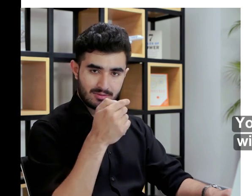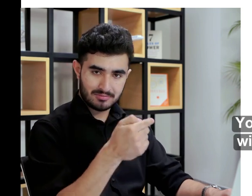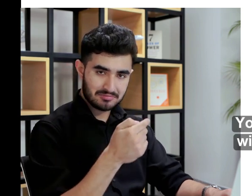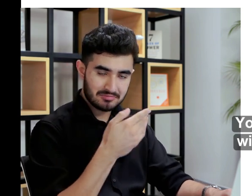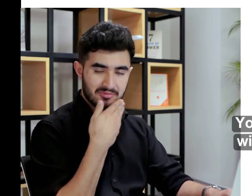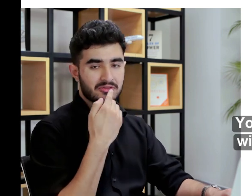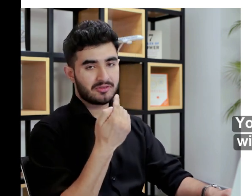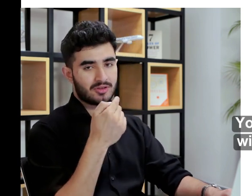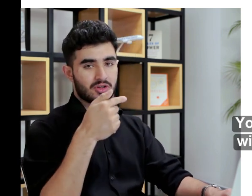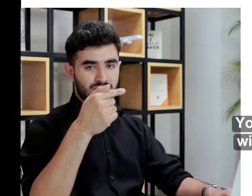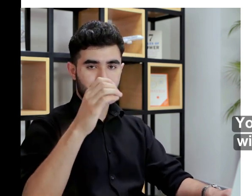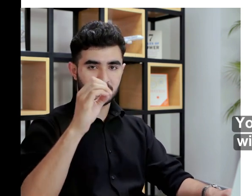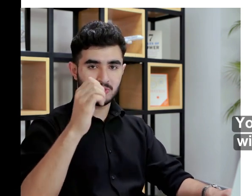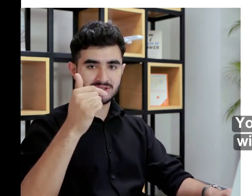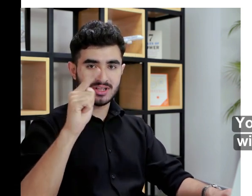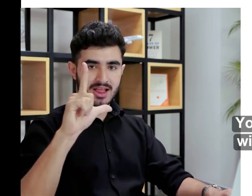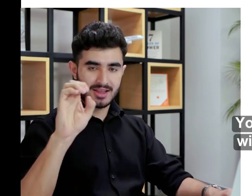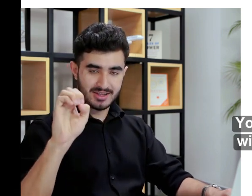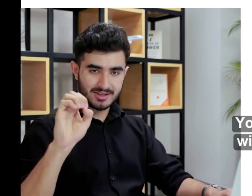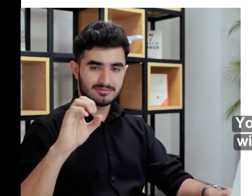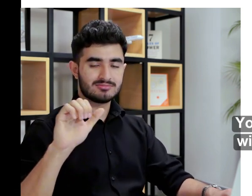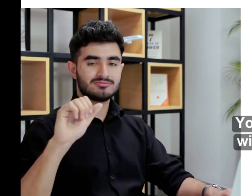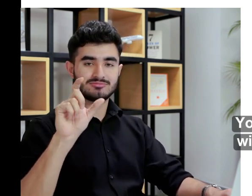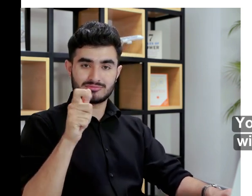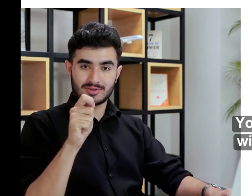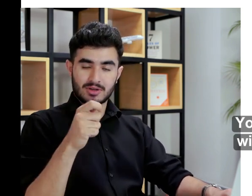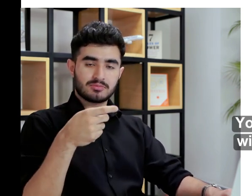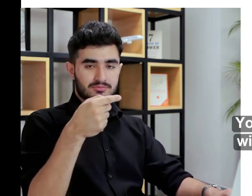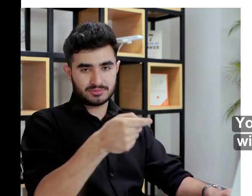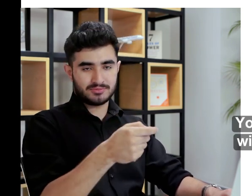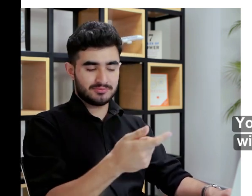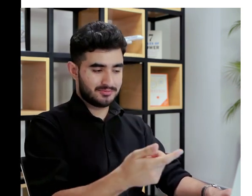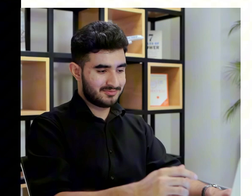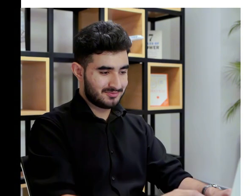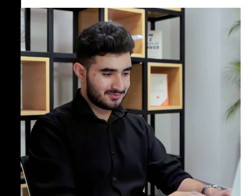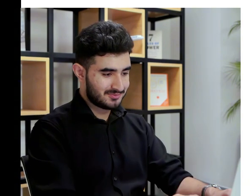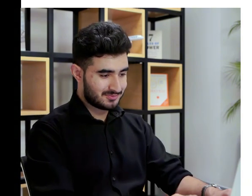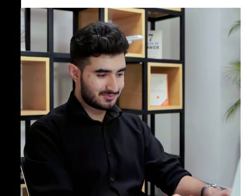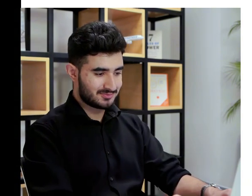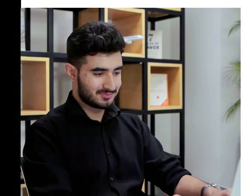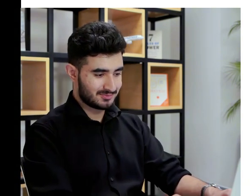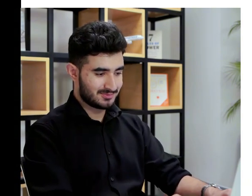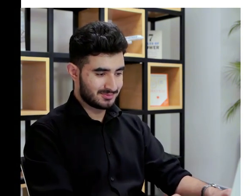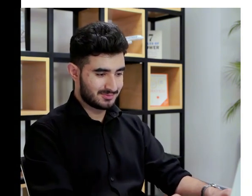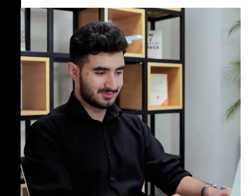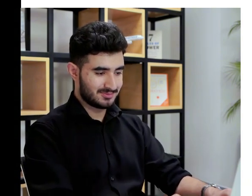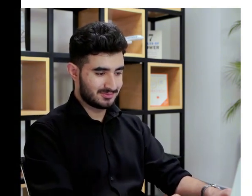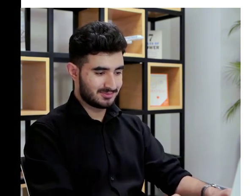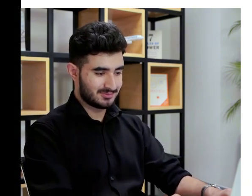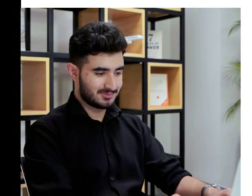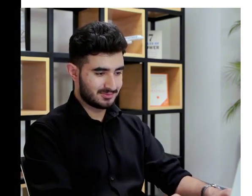You can continue by putting your email or with the Google account, however you like.